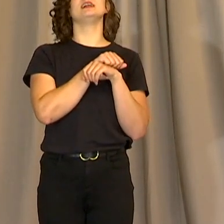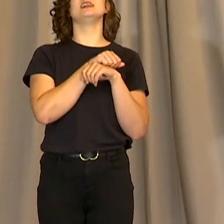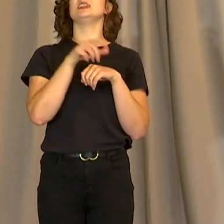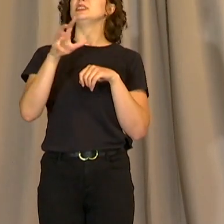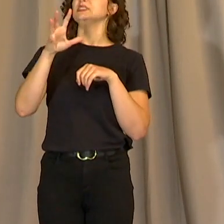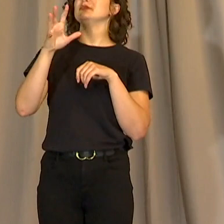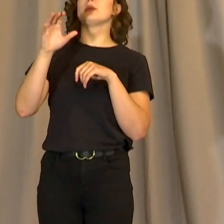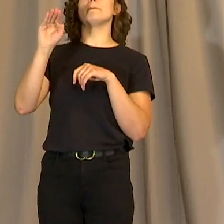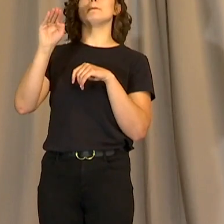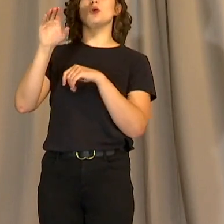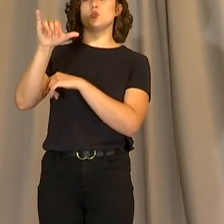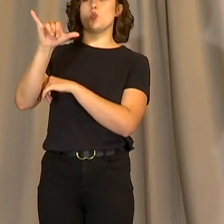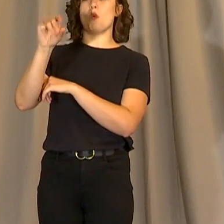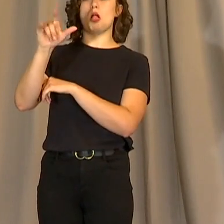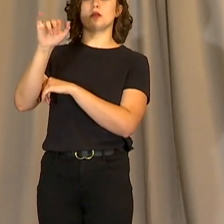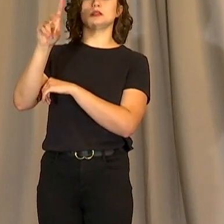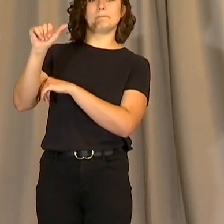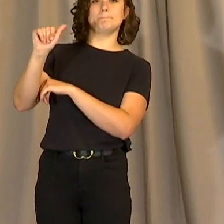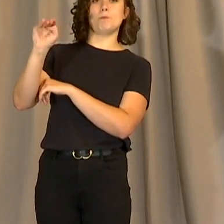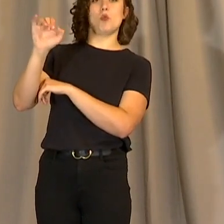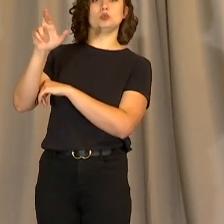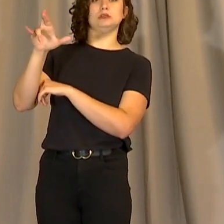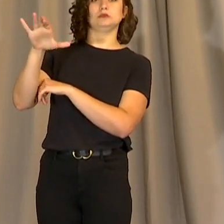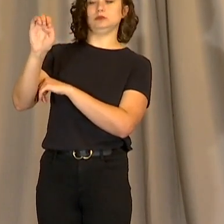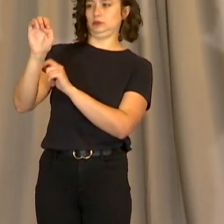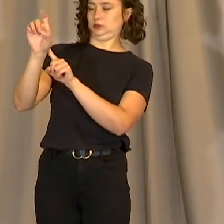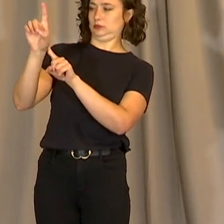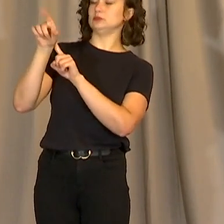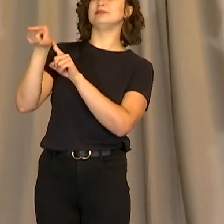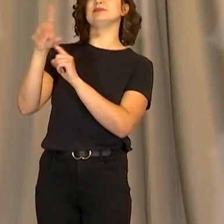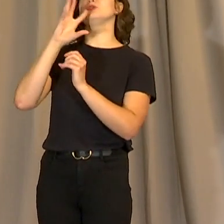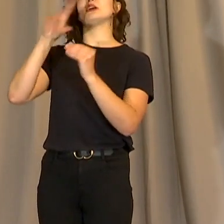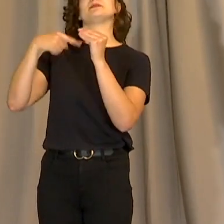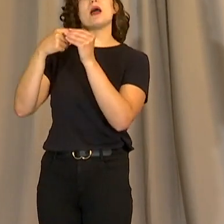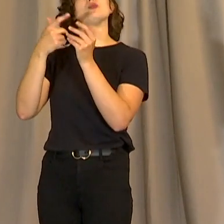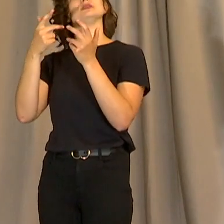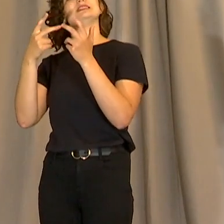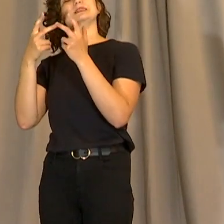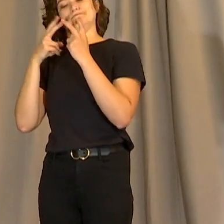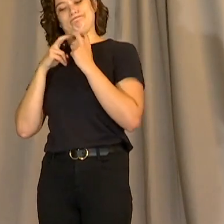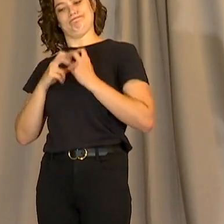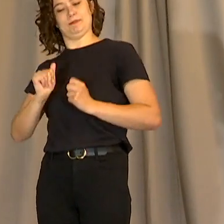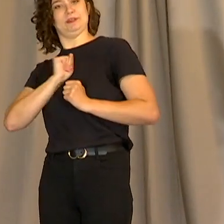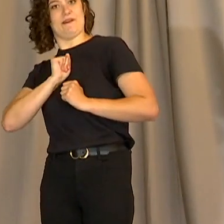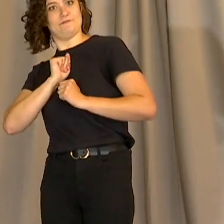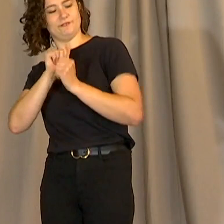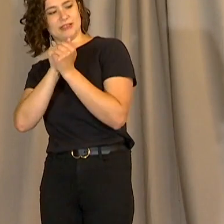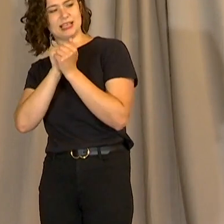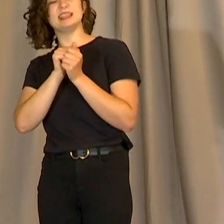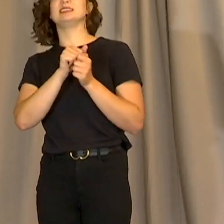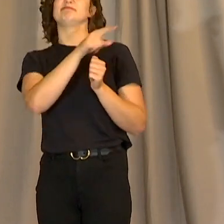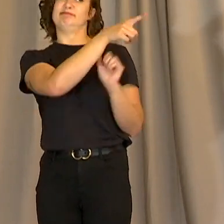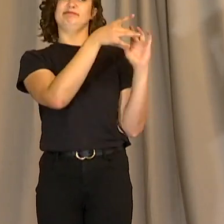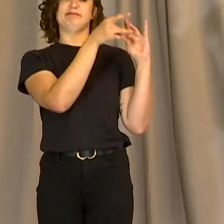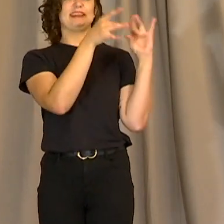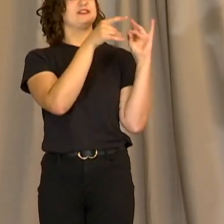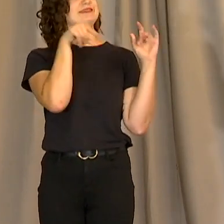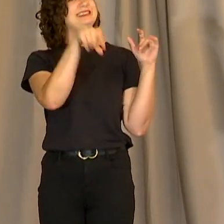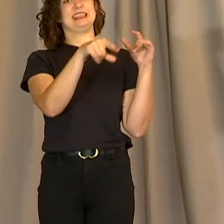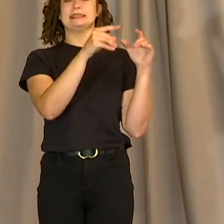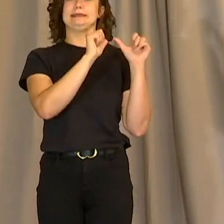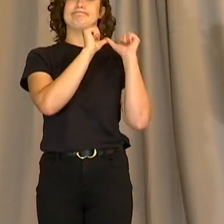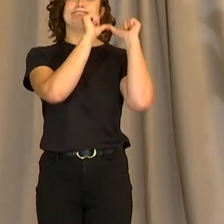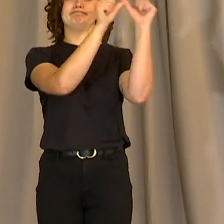self. We are always growing. As Dr. Rema talked about, you know, this is a continuous growth thing. We don't ever